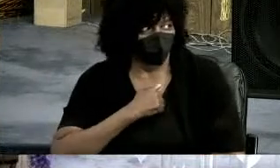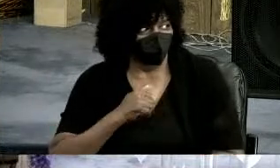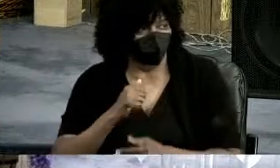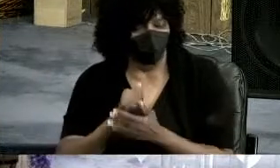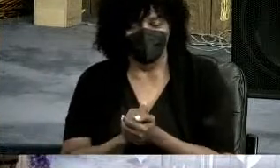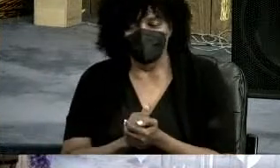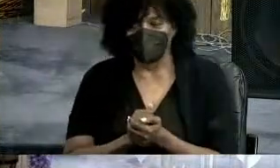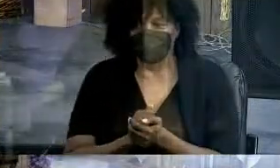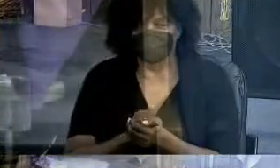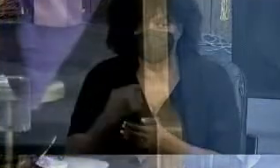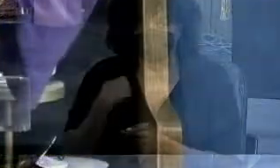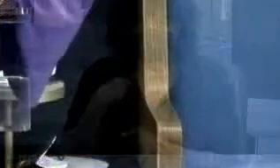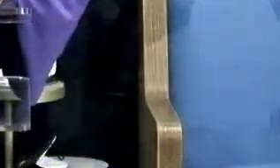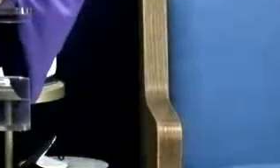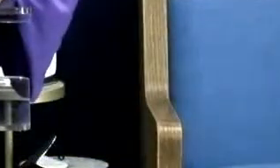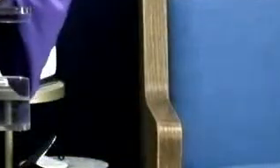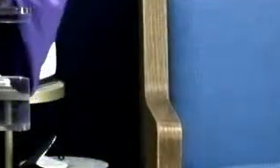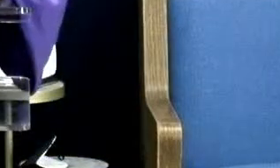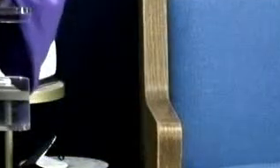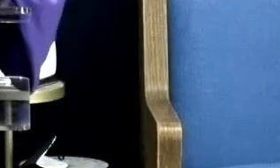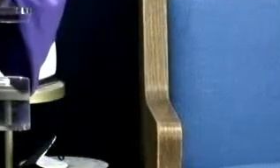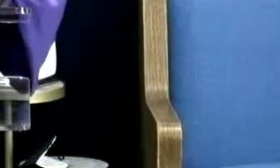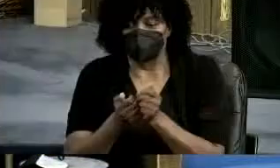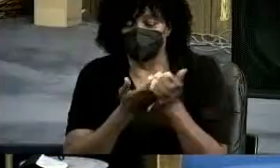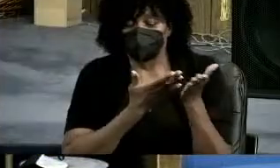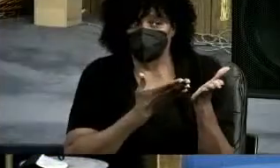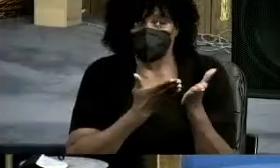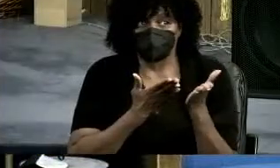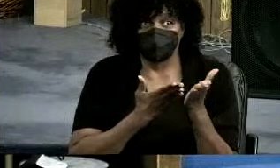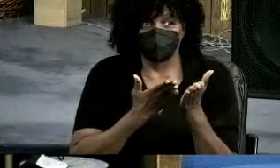I'm just joking. We got to get on with our service.